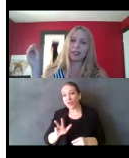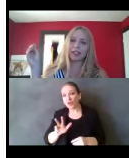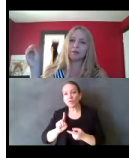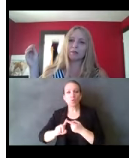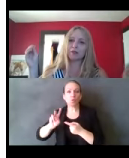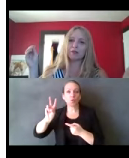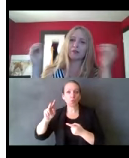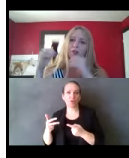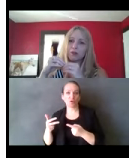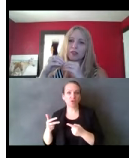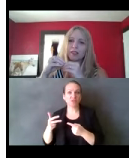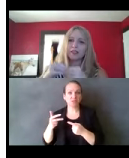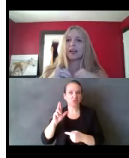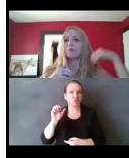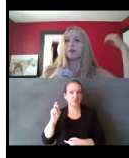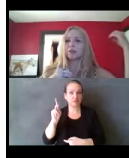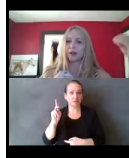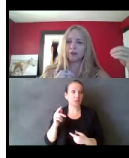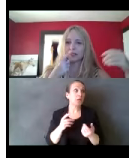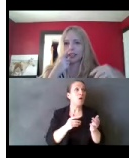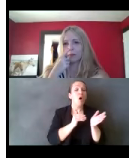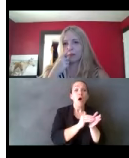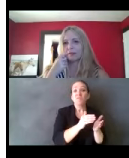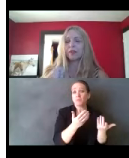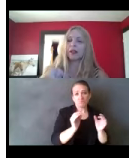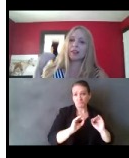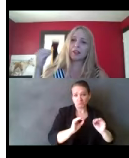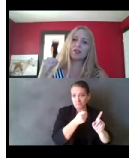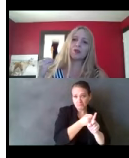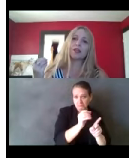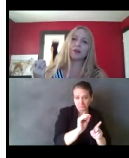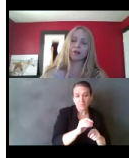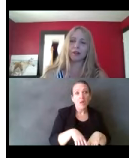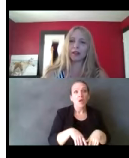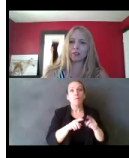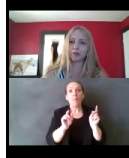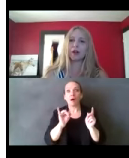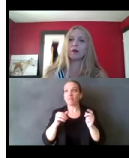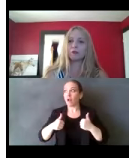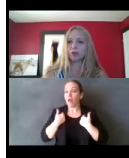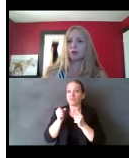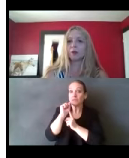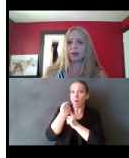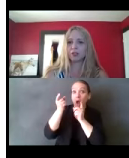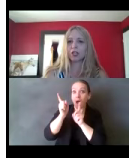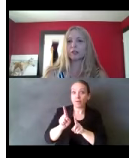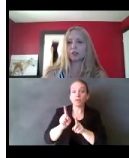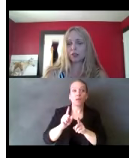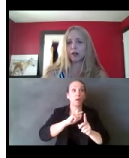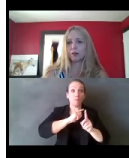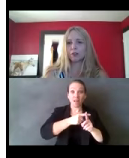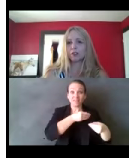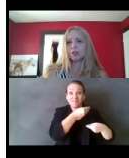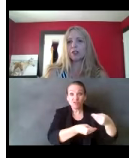mean you'll get it, but if life circumstances happen or other things happen, that could trigger that to come up for you as a